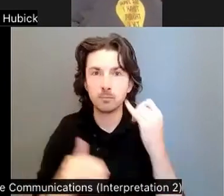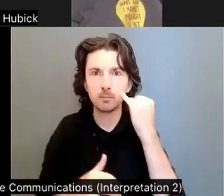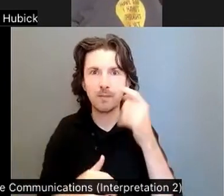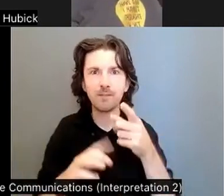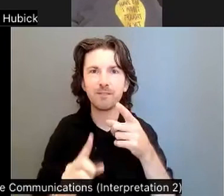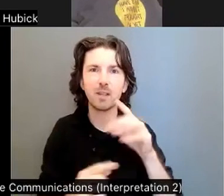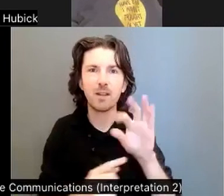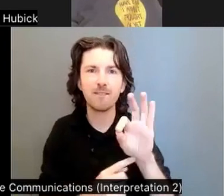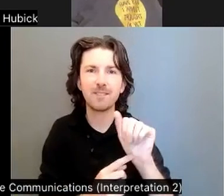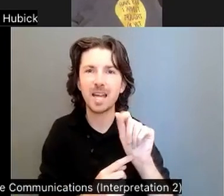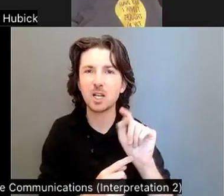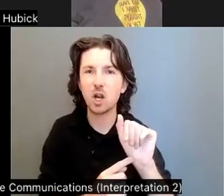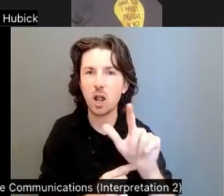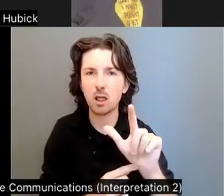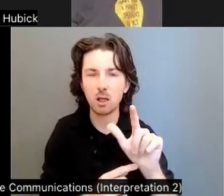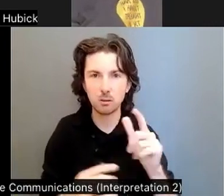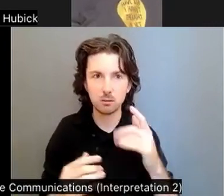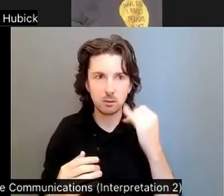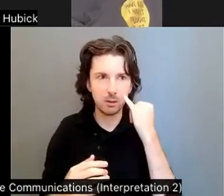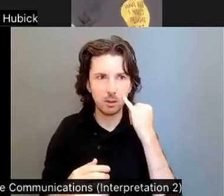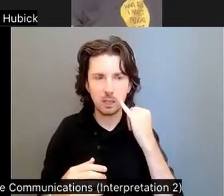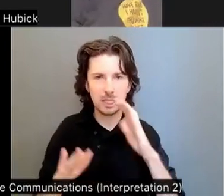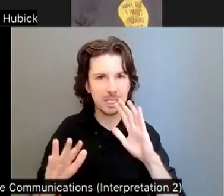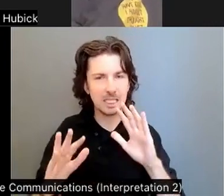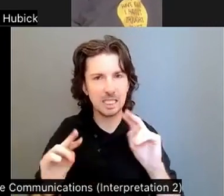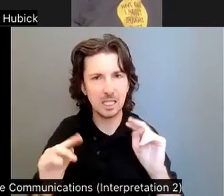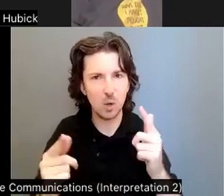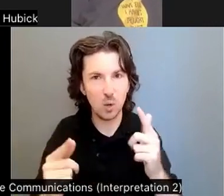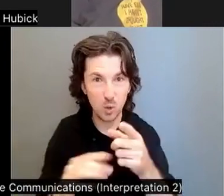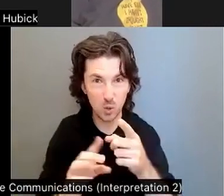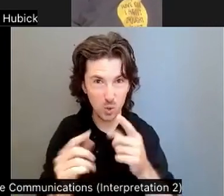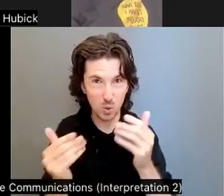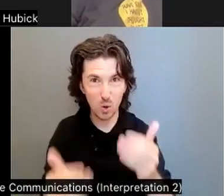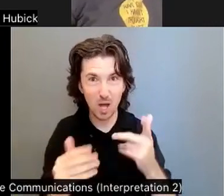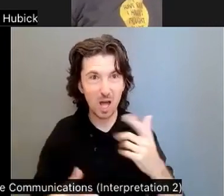forced into medical coercion and dying because we're being denied what we require to live,